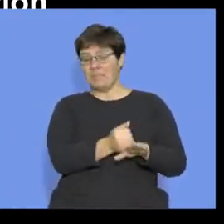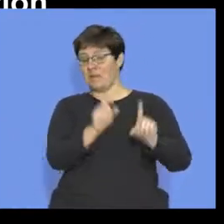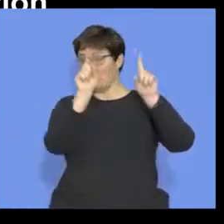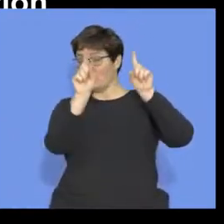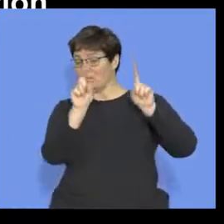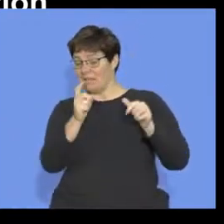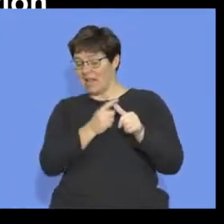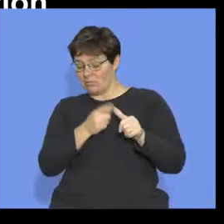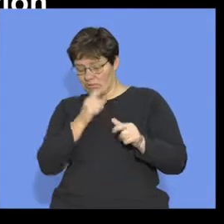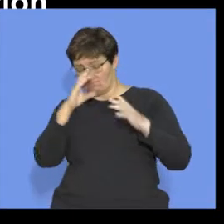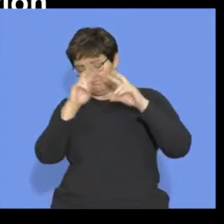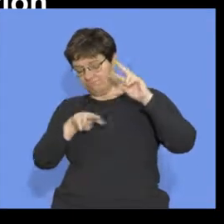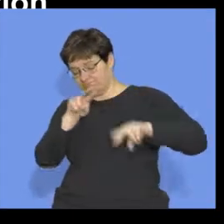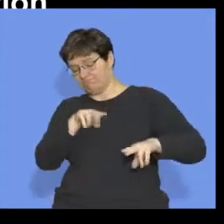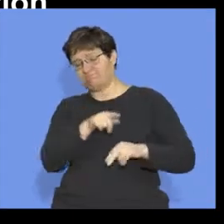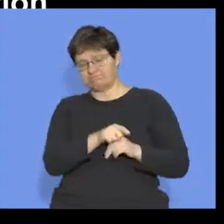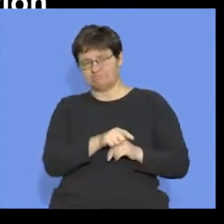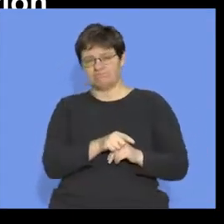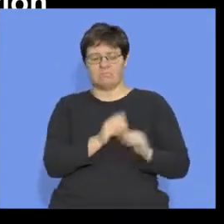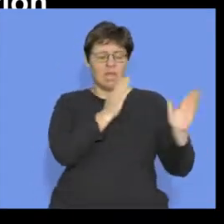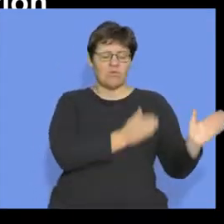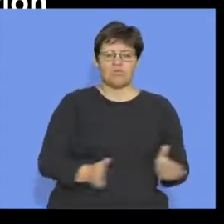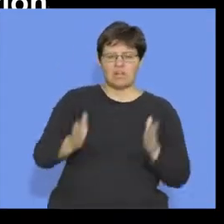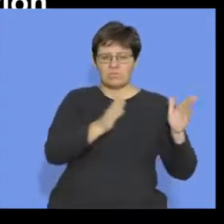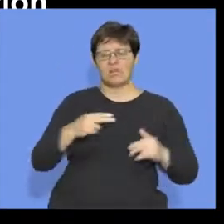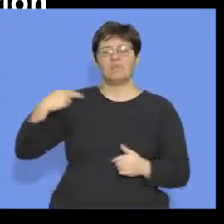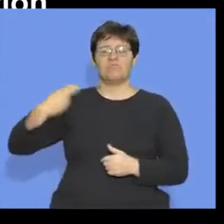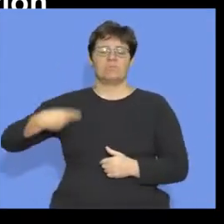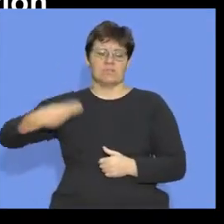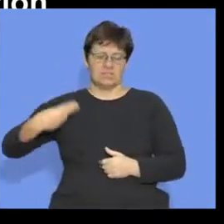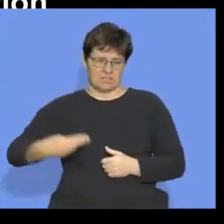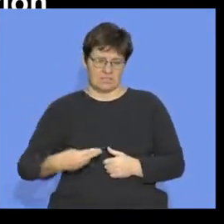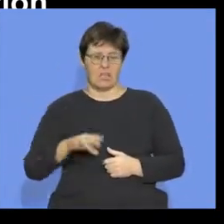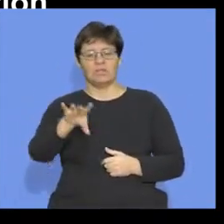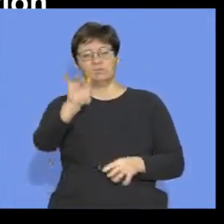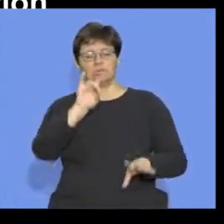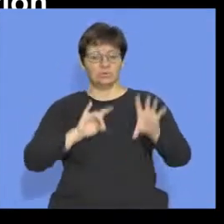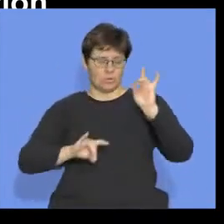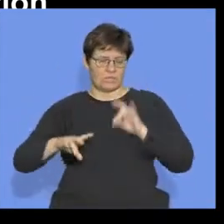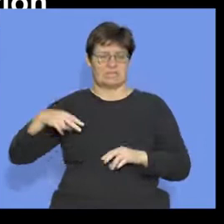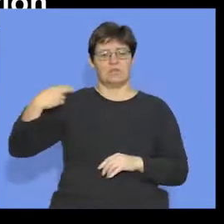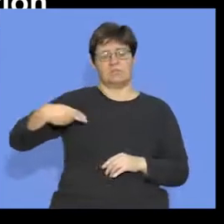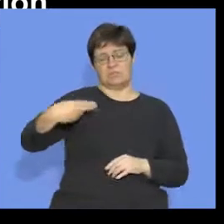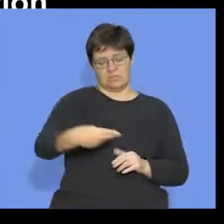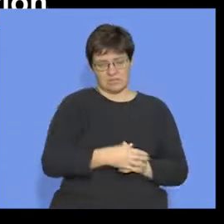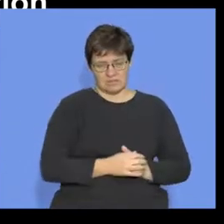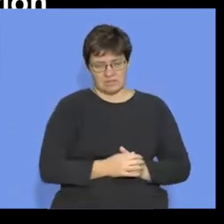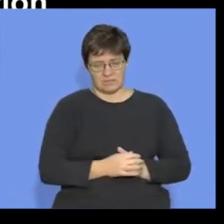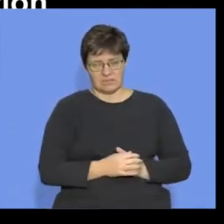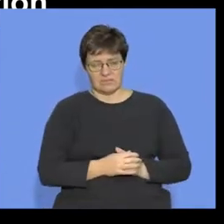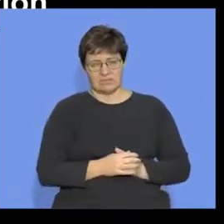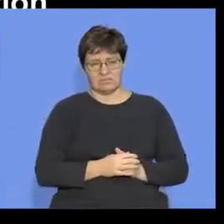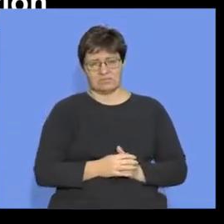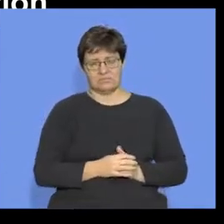counting. Then look at arrangement and example and repetition and choice with repetition. It's very